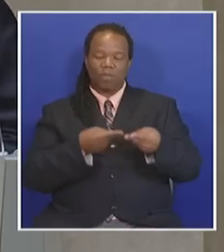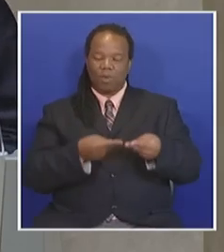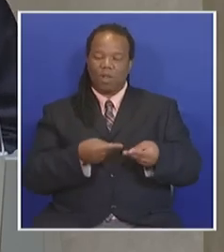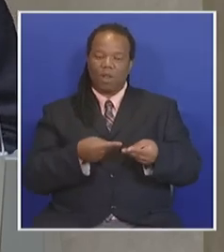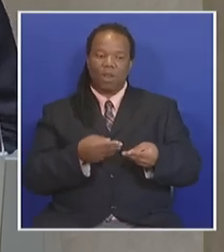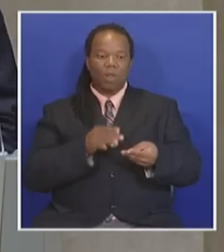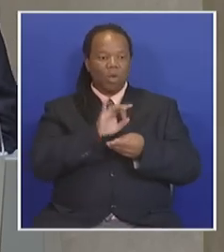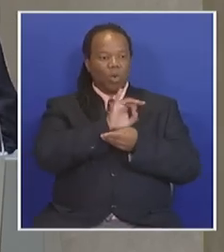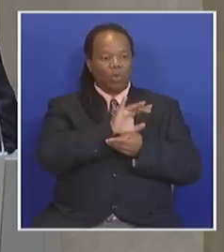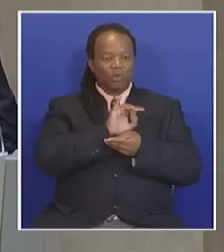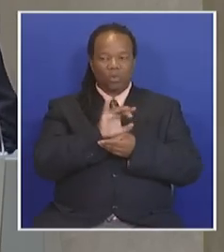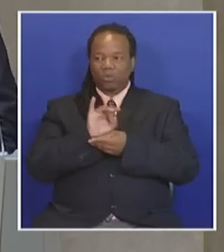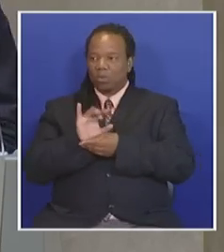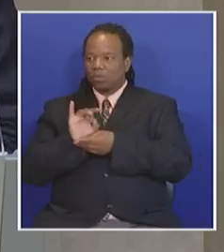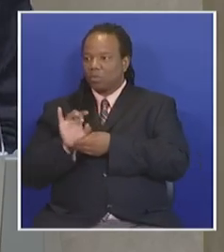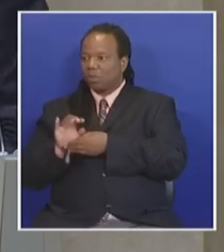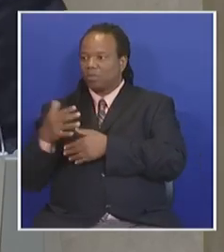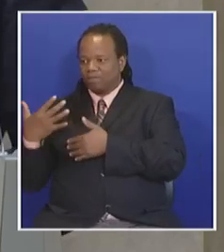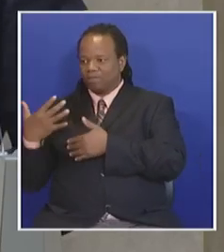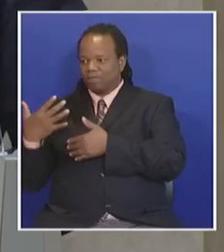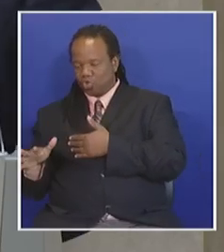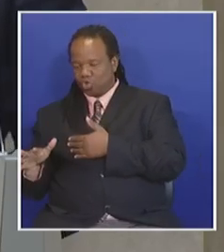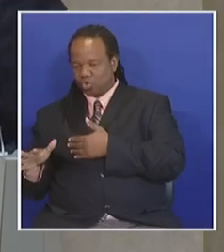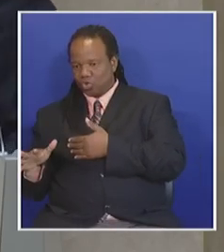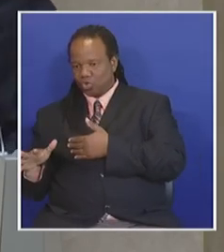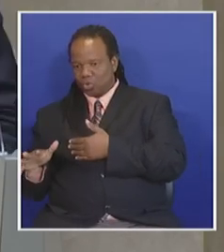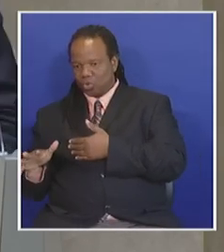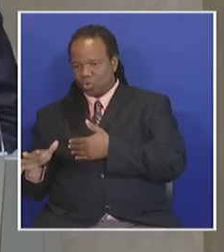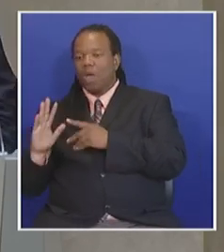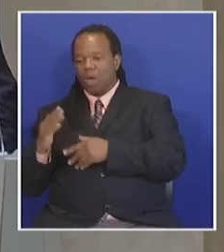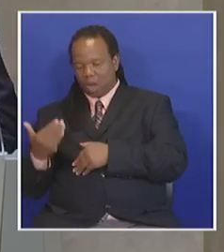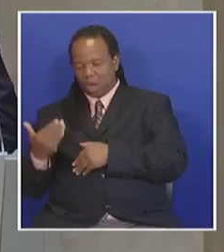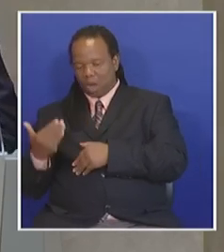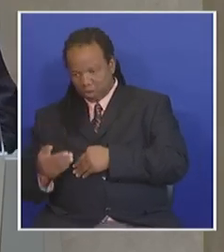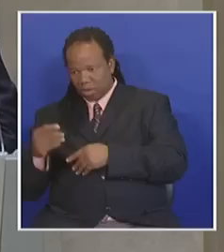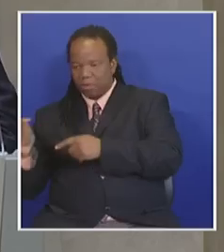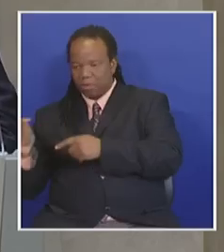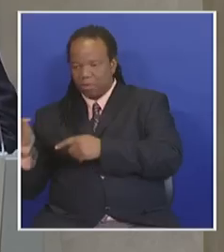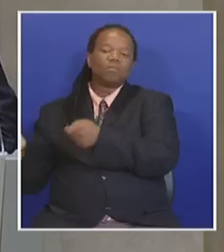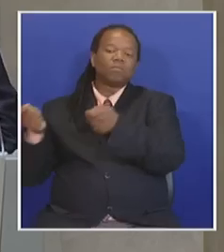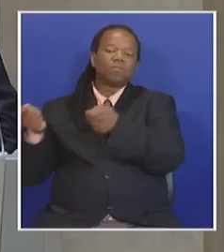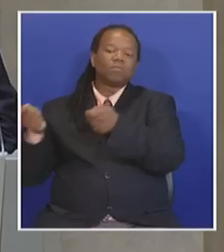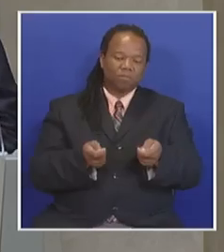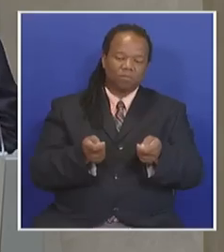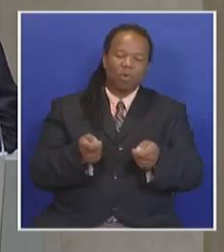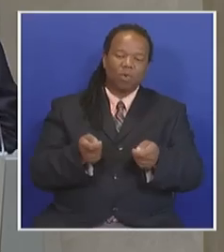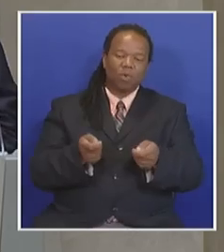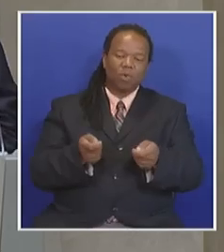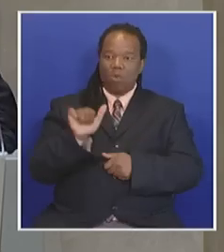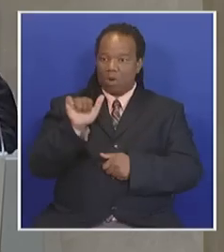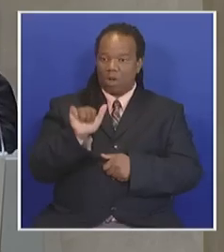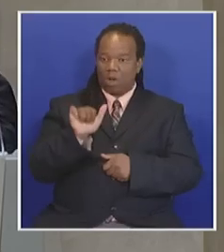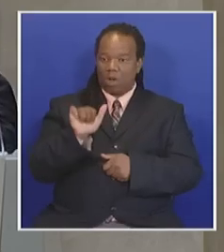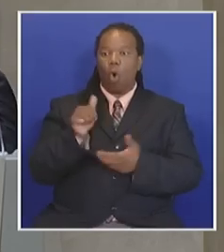be able to introduce the bill into Parliament around August, September this year, subject